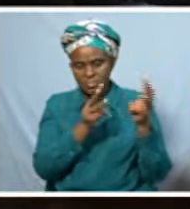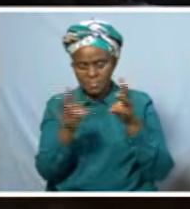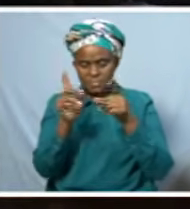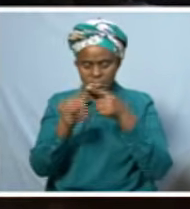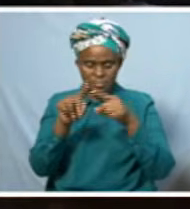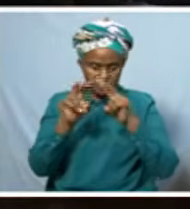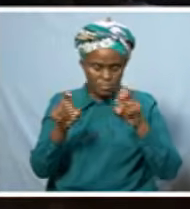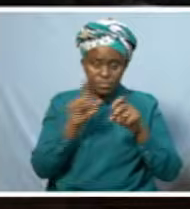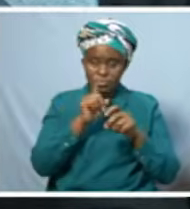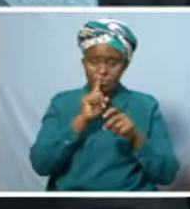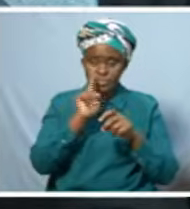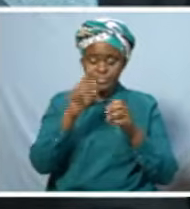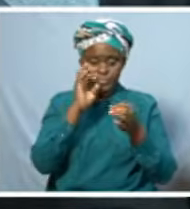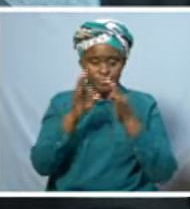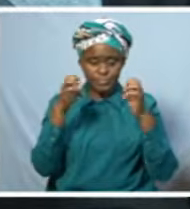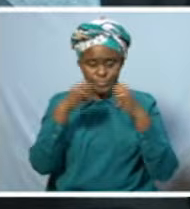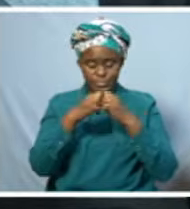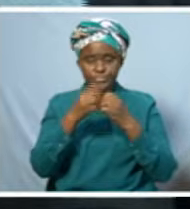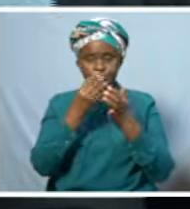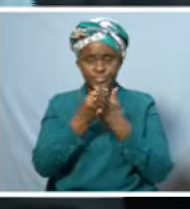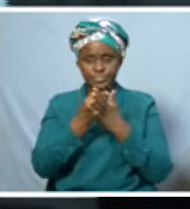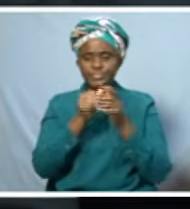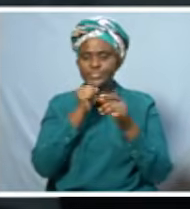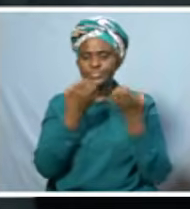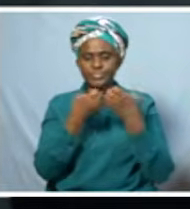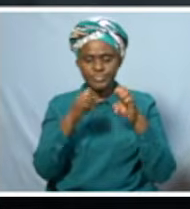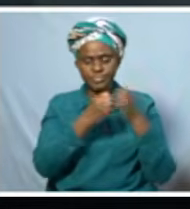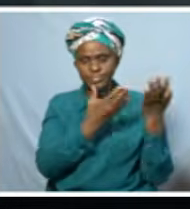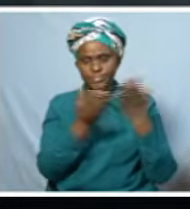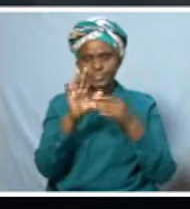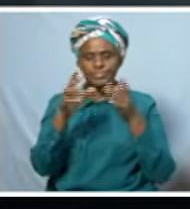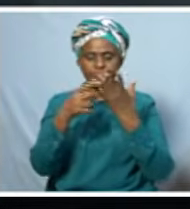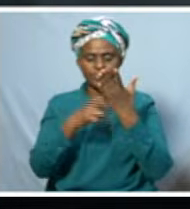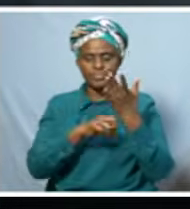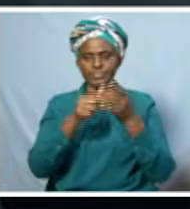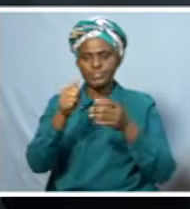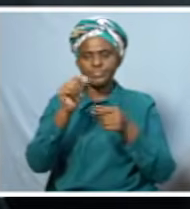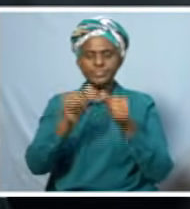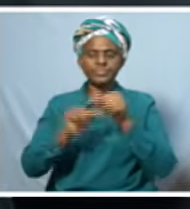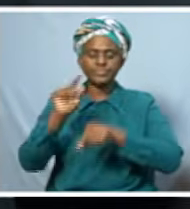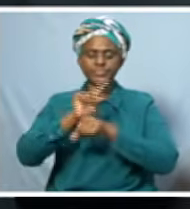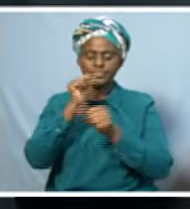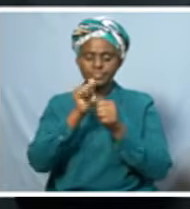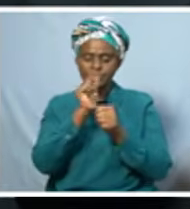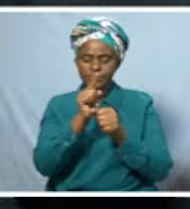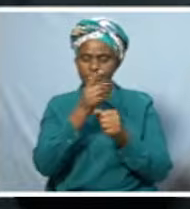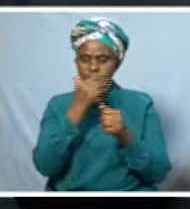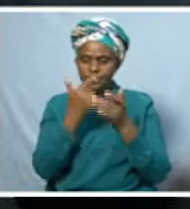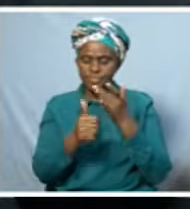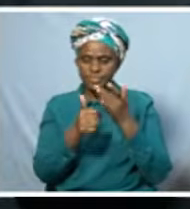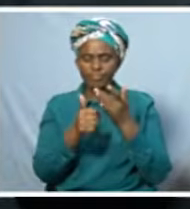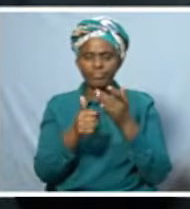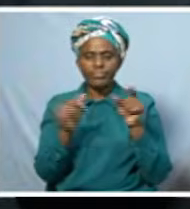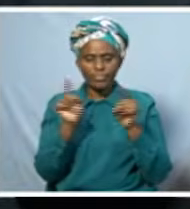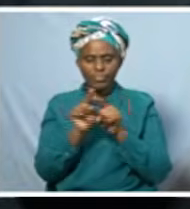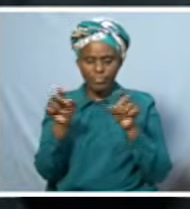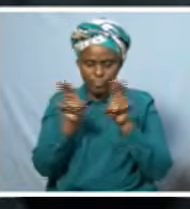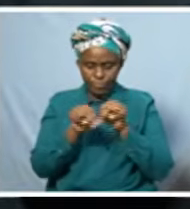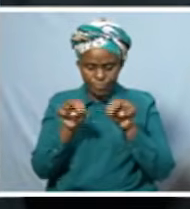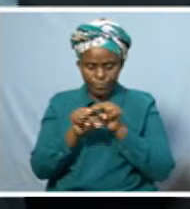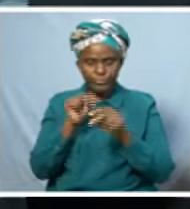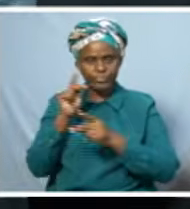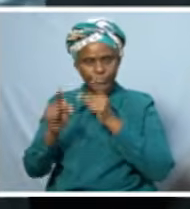check if that money has been banked, they don't even bring the receipts to you daily, because this is supposed to be the normal